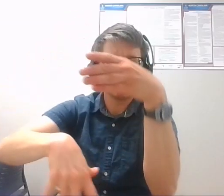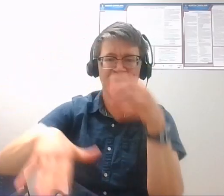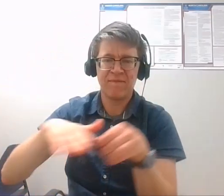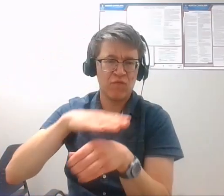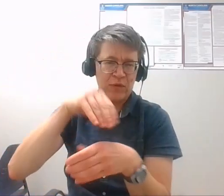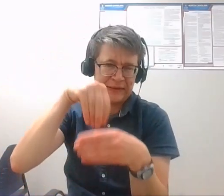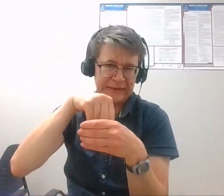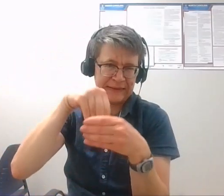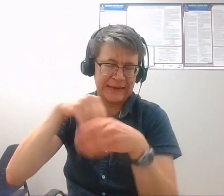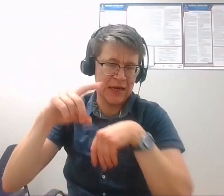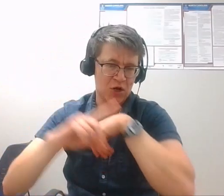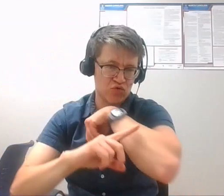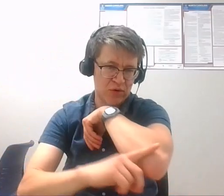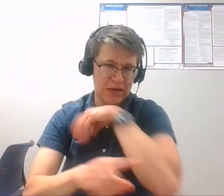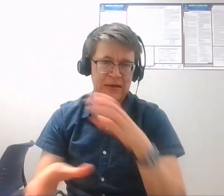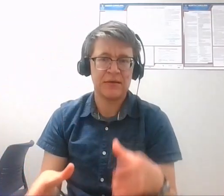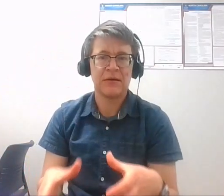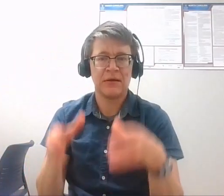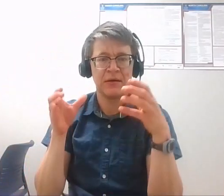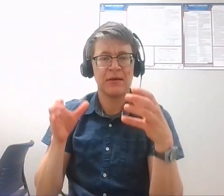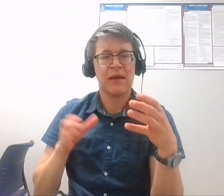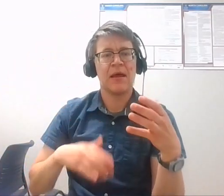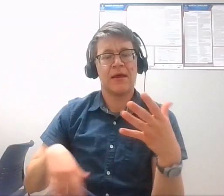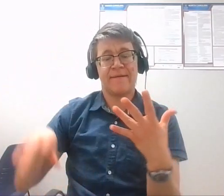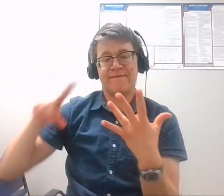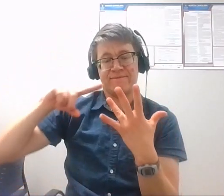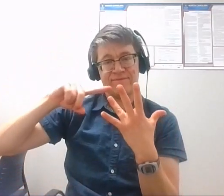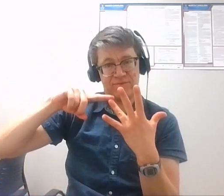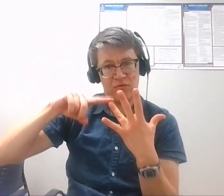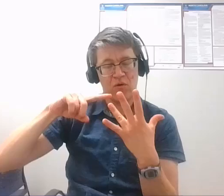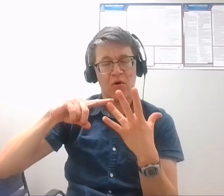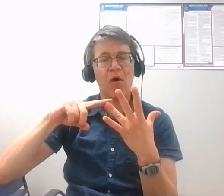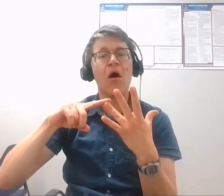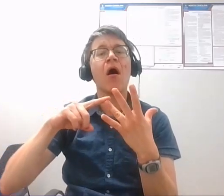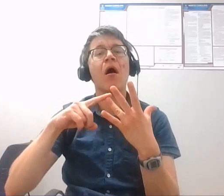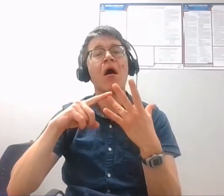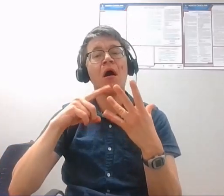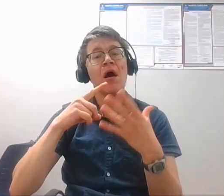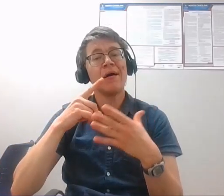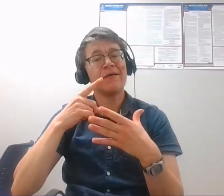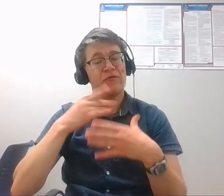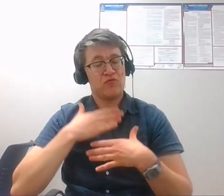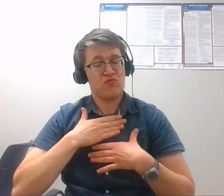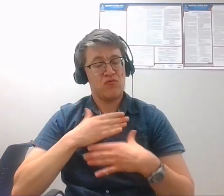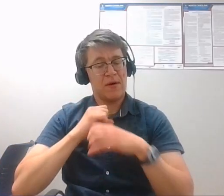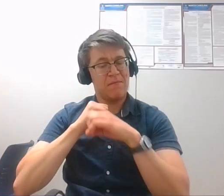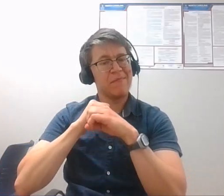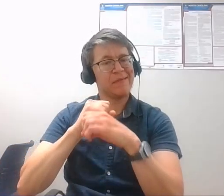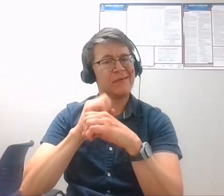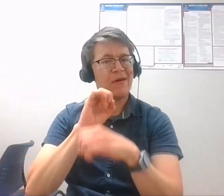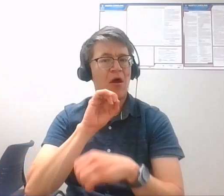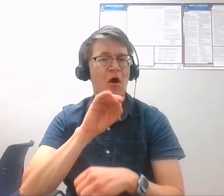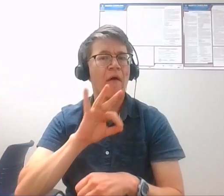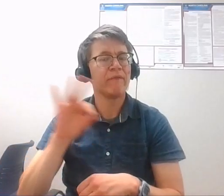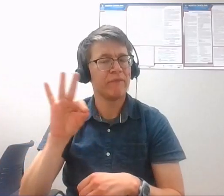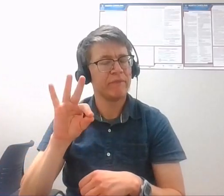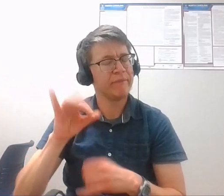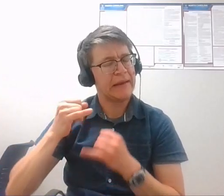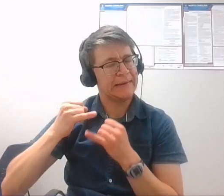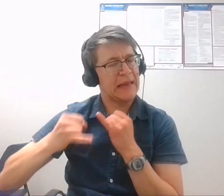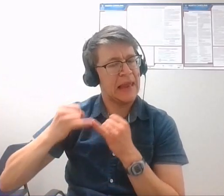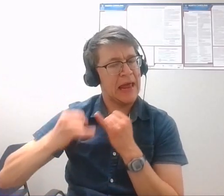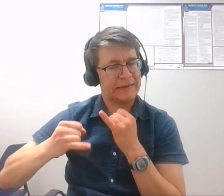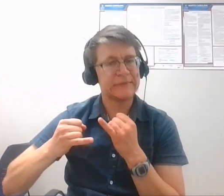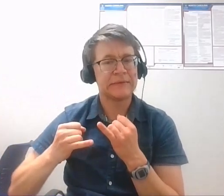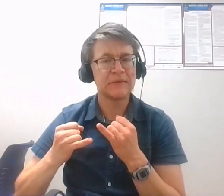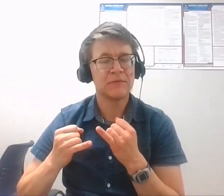The fourth step is the removal of respiratory protection. It is removed last to prevent any transmission of contaminated particles to your